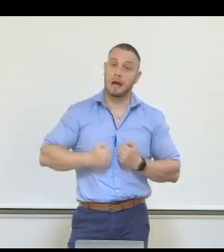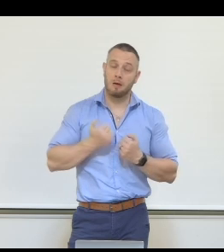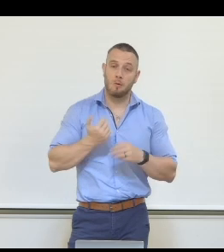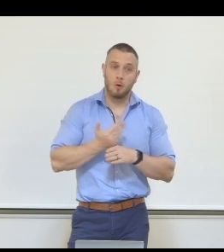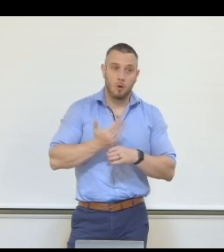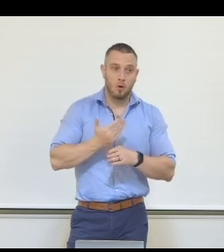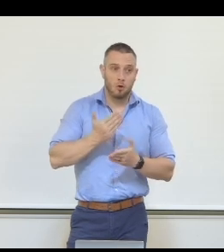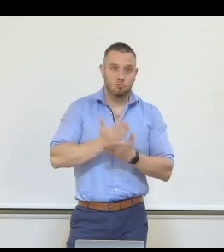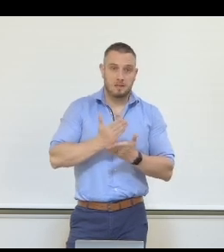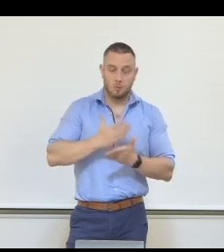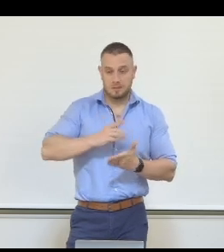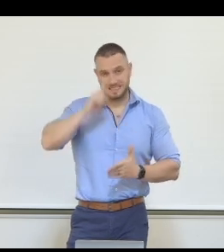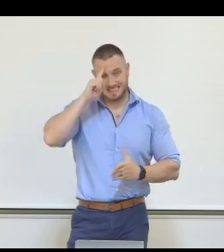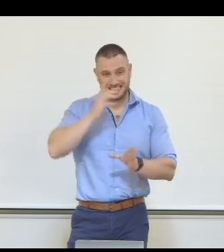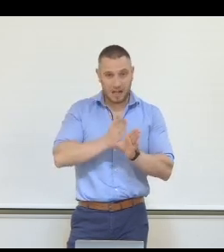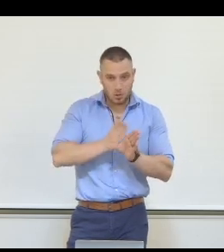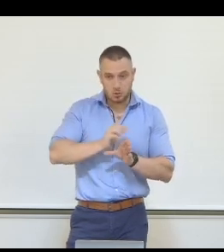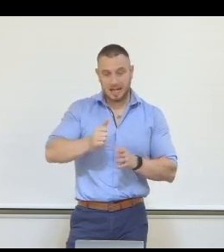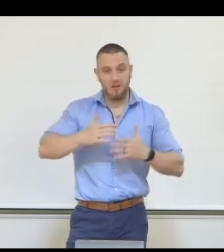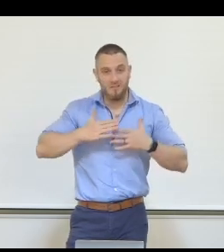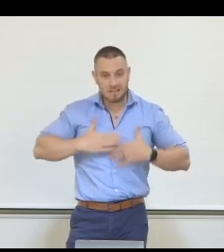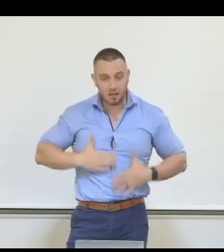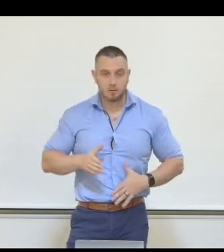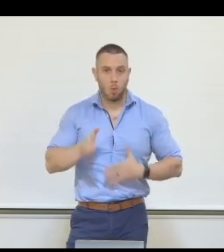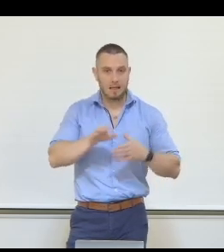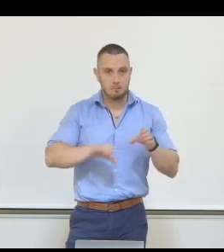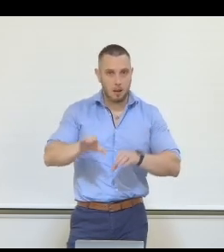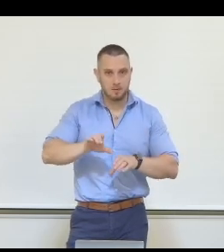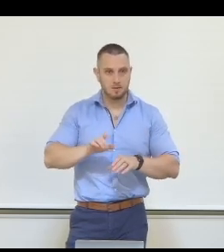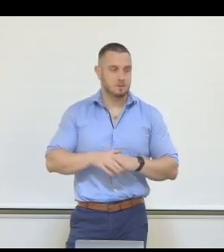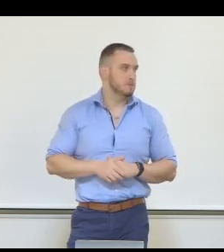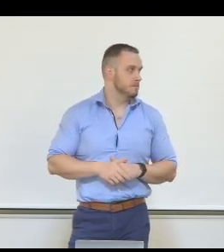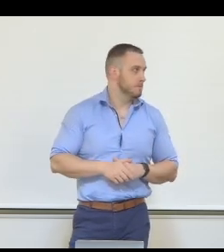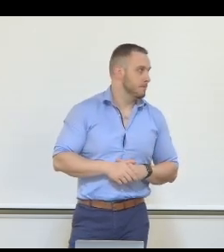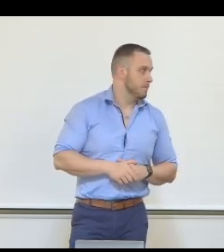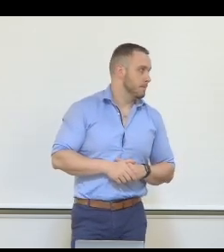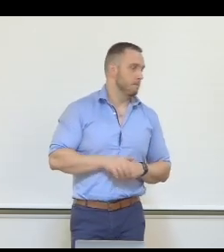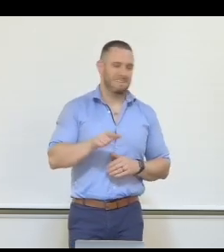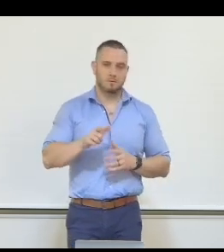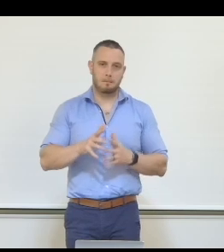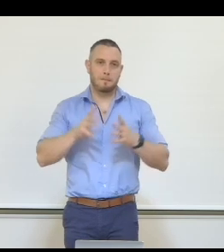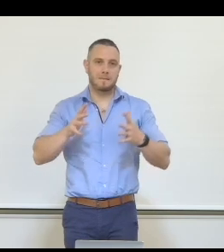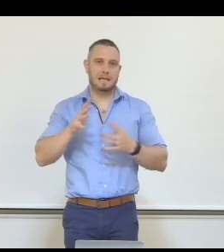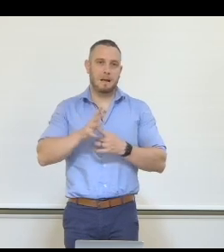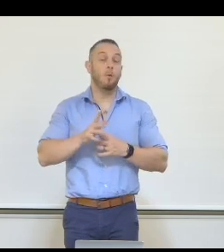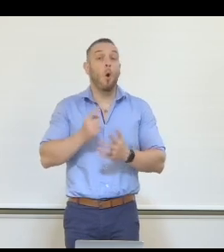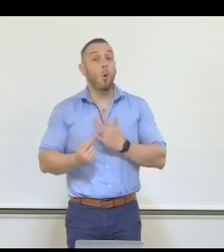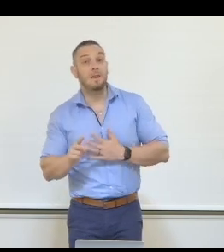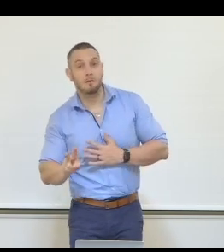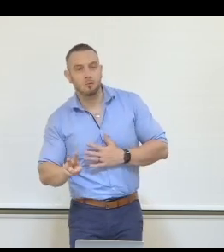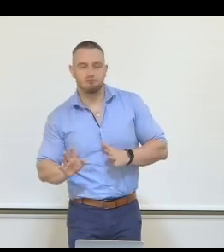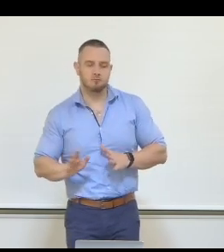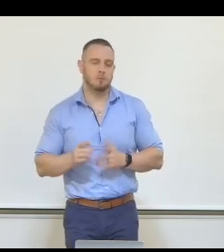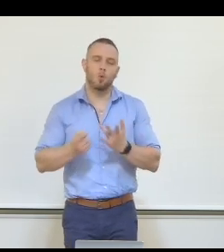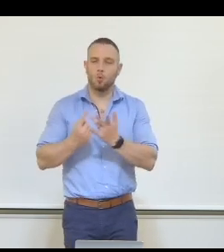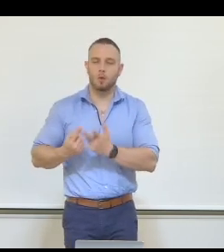to do psychological and physiological experiments, but not only. That was the bigger part, but not only. So here you